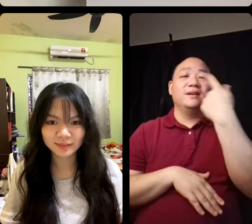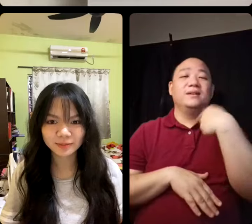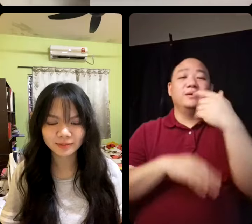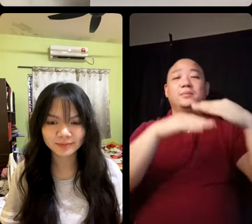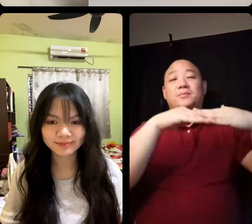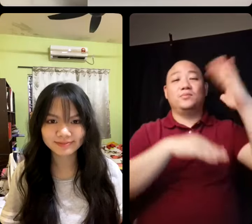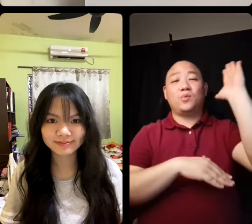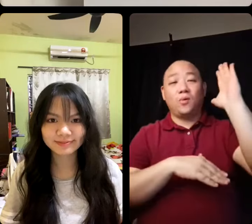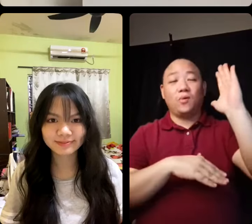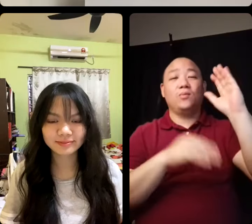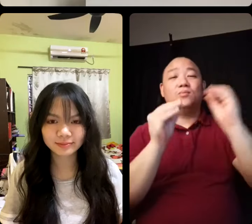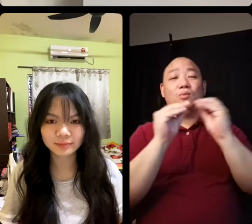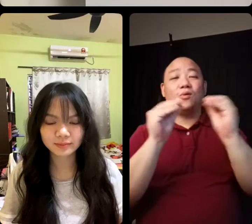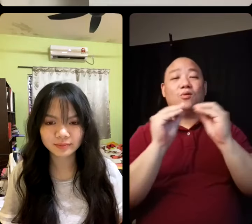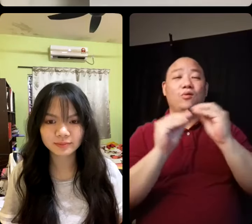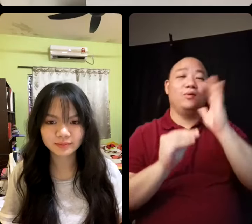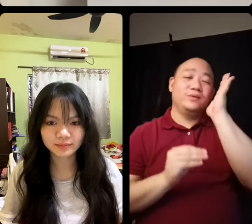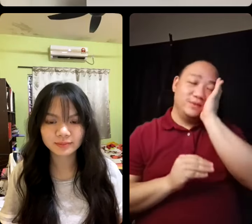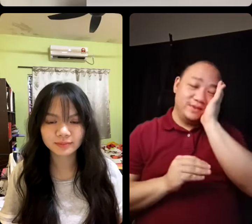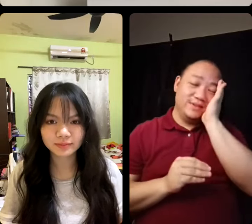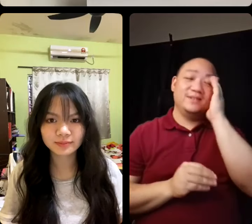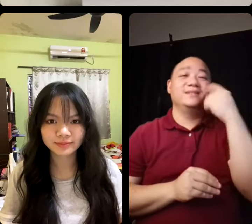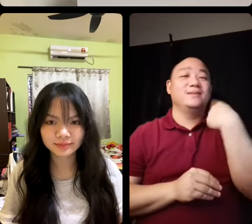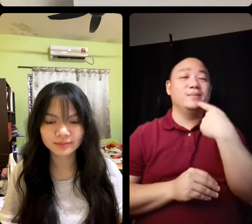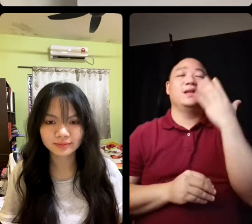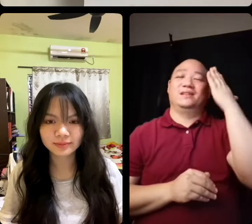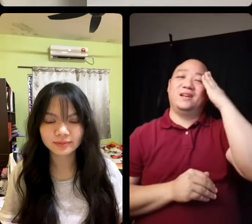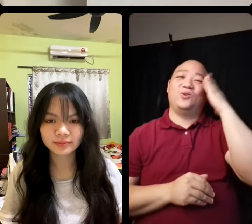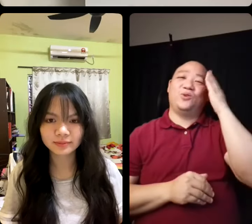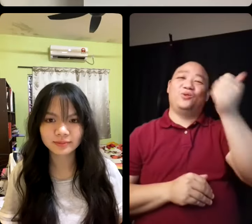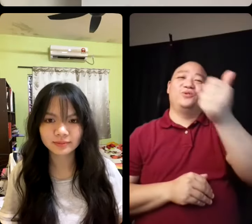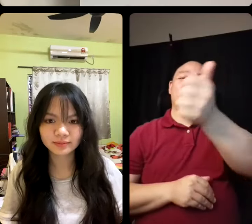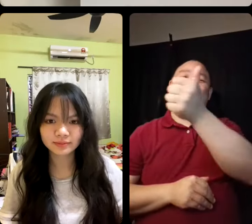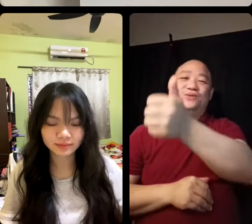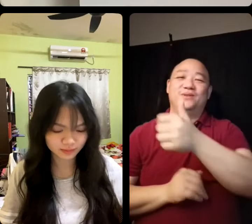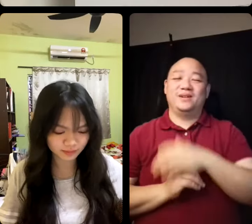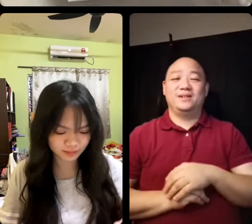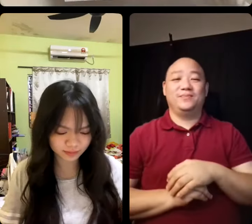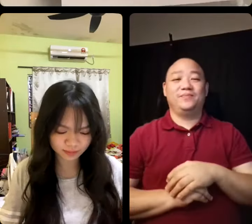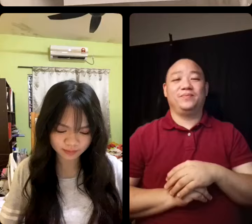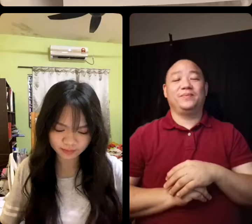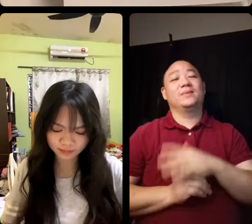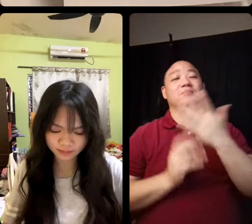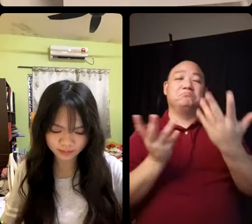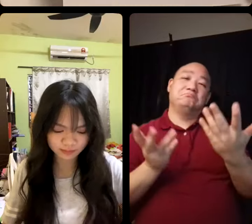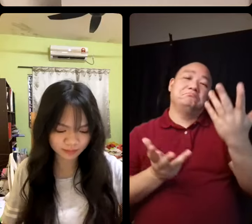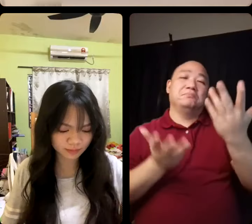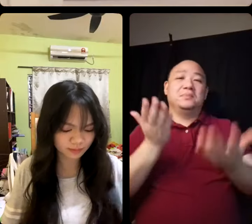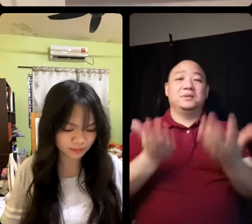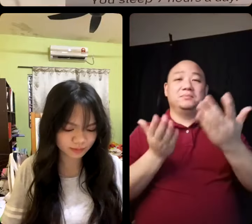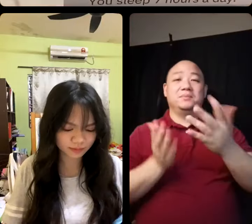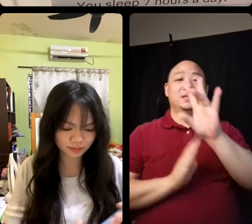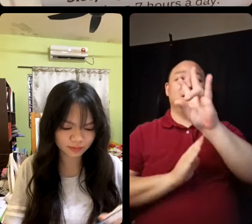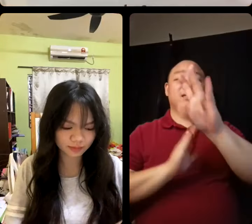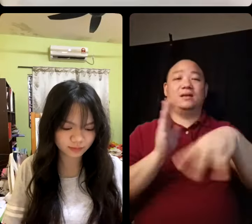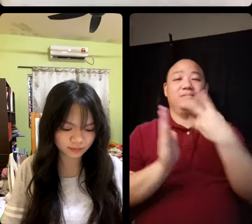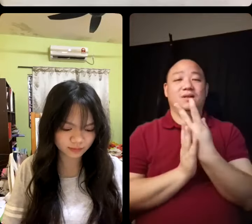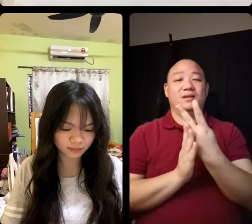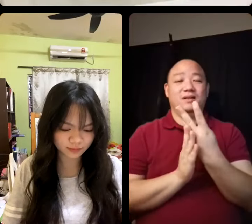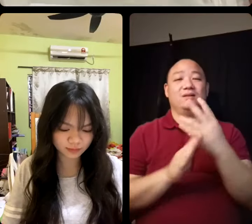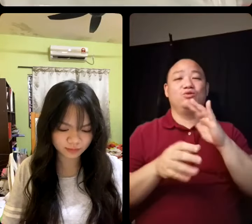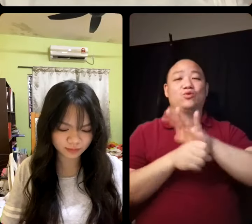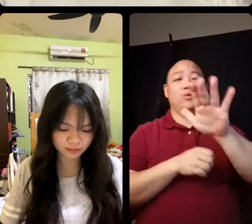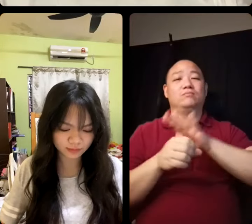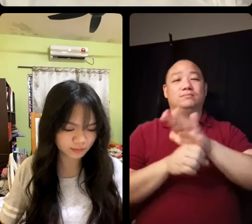7 hours is the average one. So 7 to 8 hours, right? Let's count 7 hours, alright? So you sleep 7 hours a day. So how